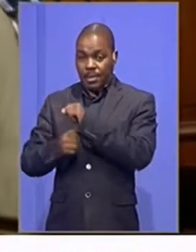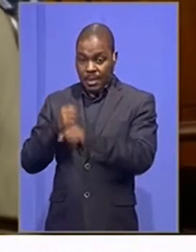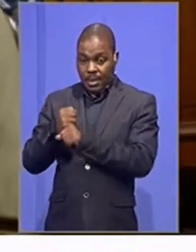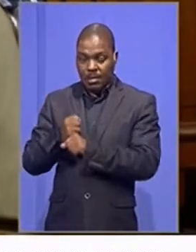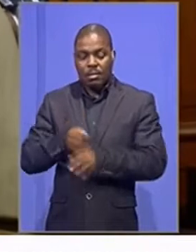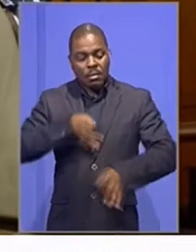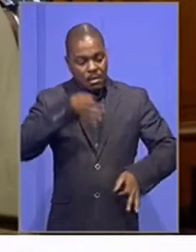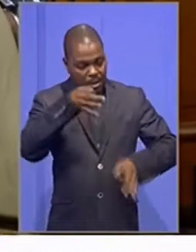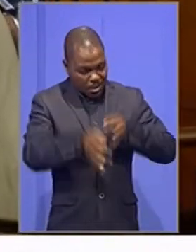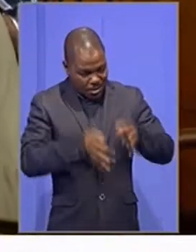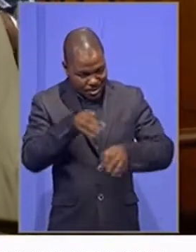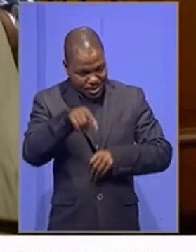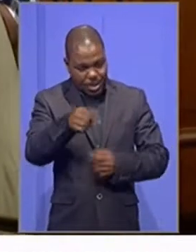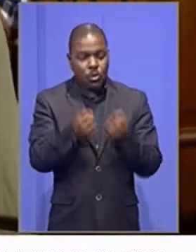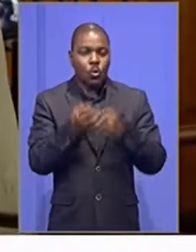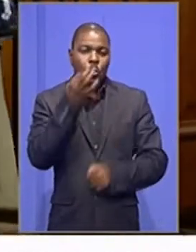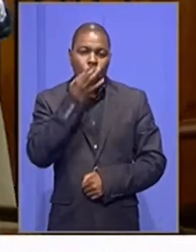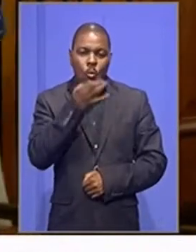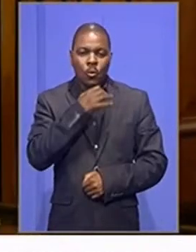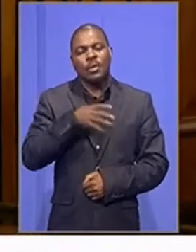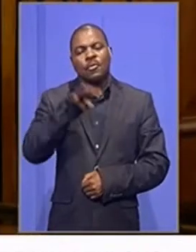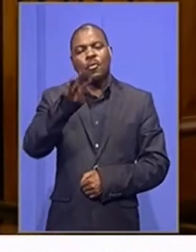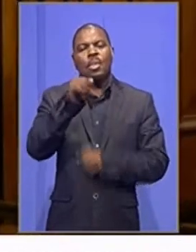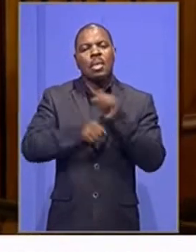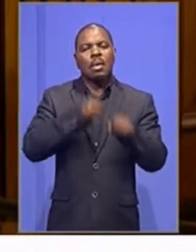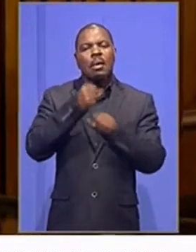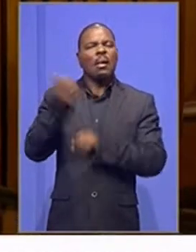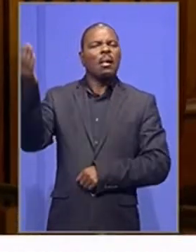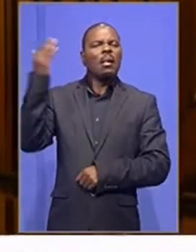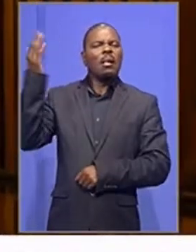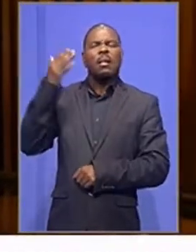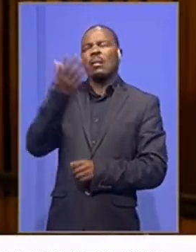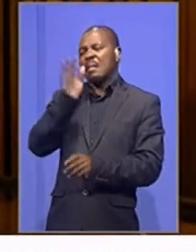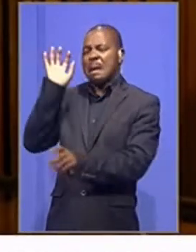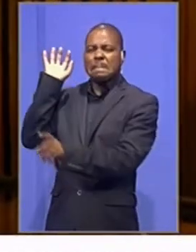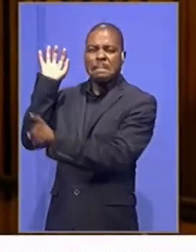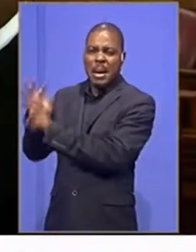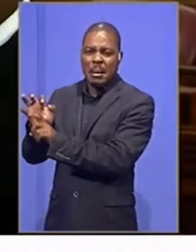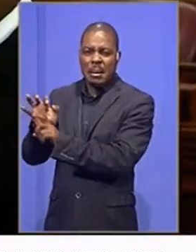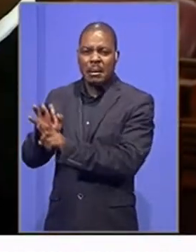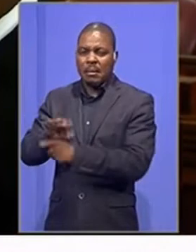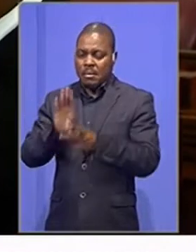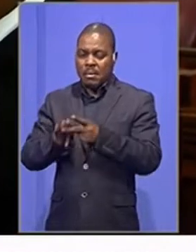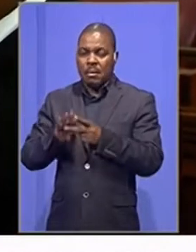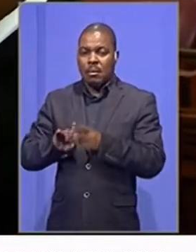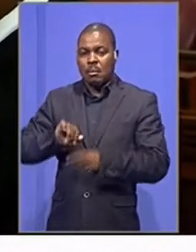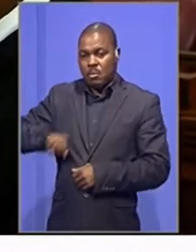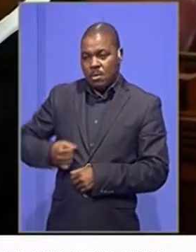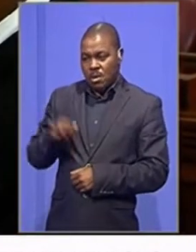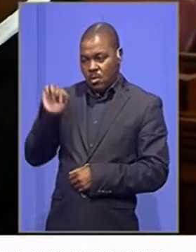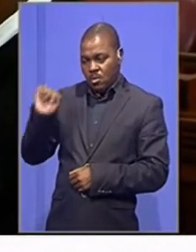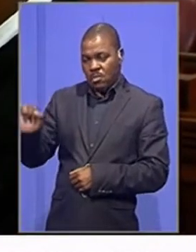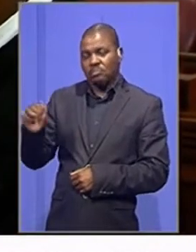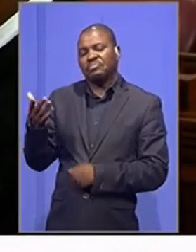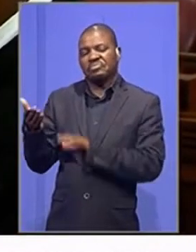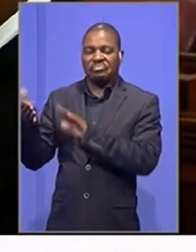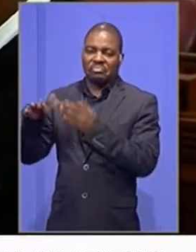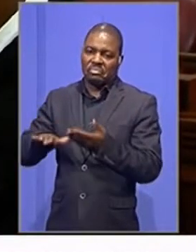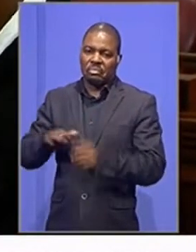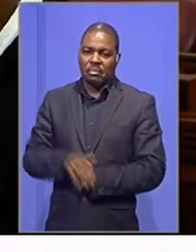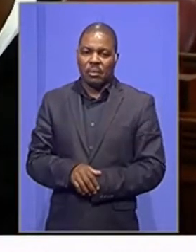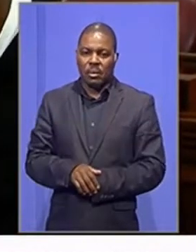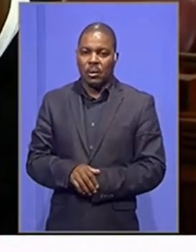gore o hlasetšwe mengwaga e 14 ya go feta. O re tlhaselong yeo mohumagadi wa gagwe o ile a bolawa,